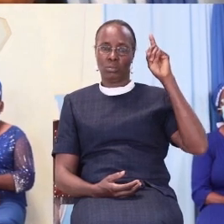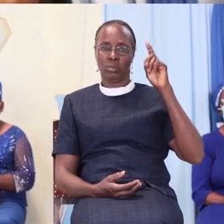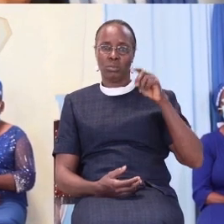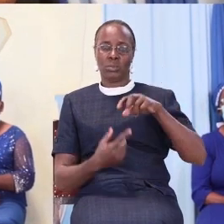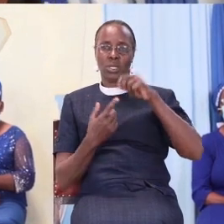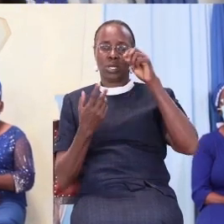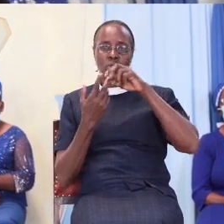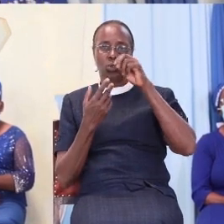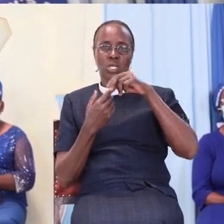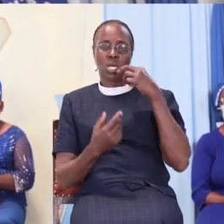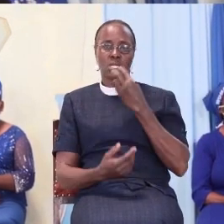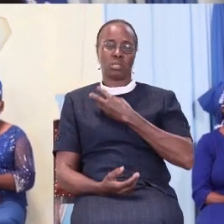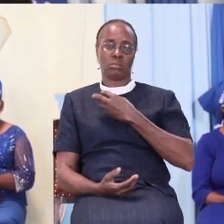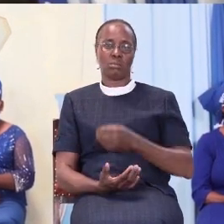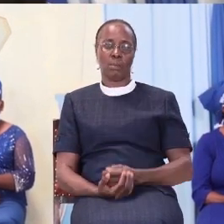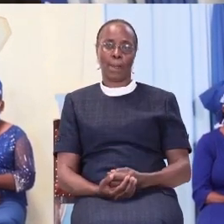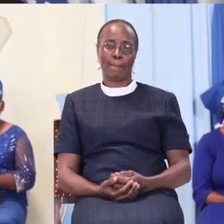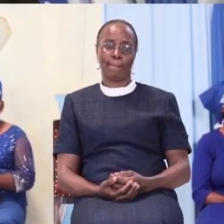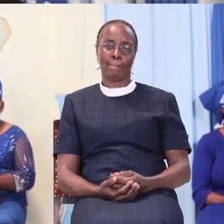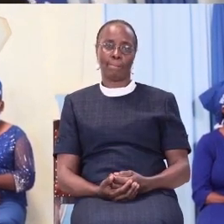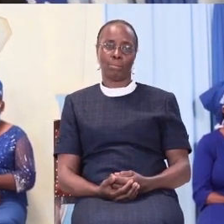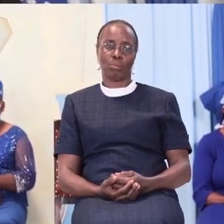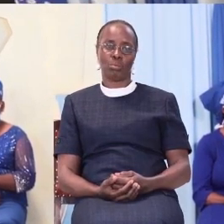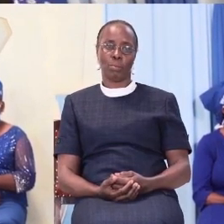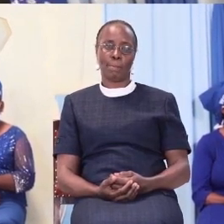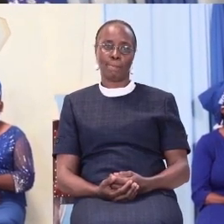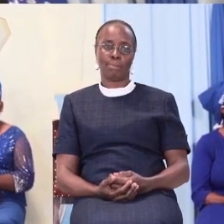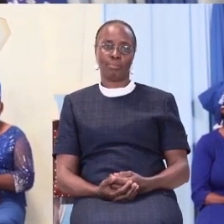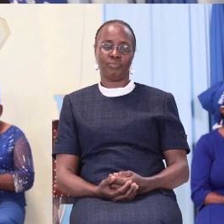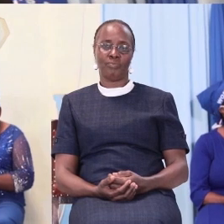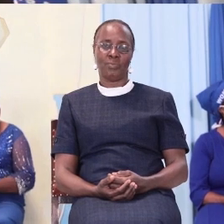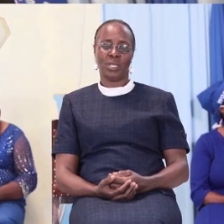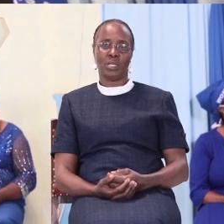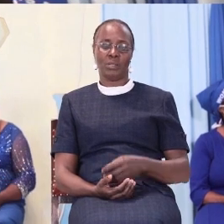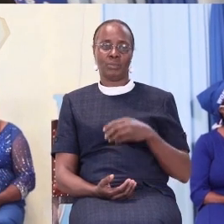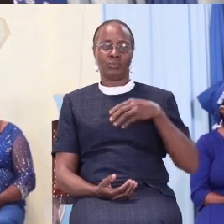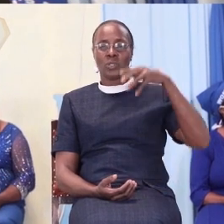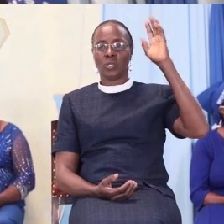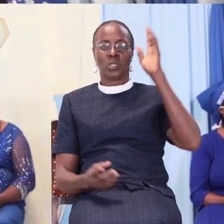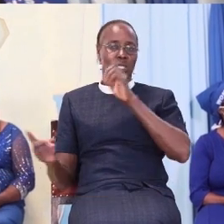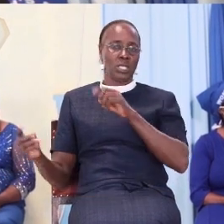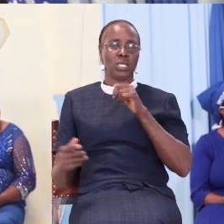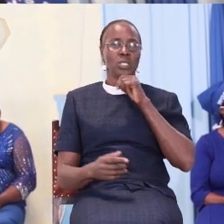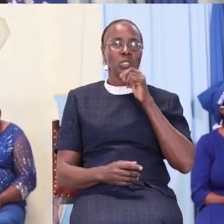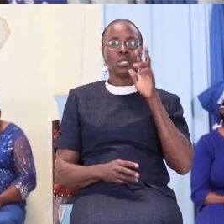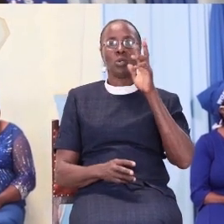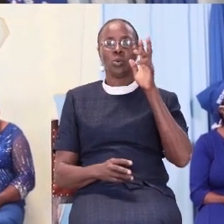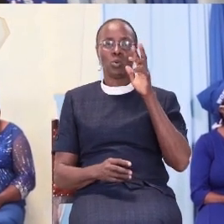Lest we forget, he overlooked our wickedness to save us and to bless